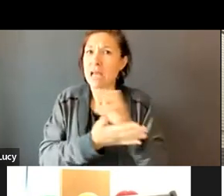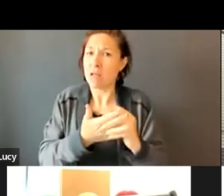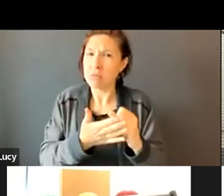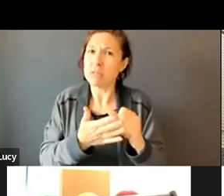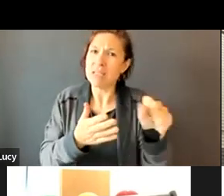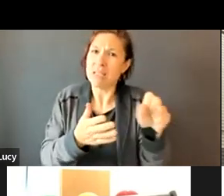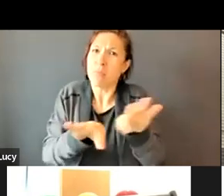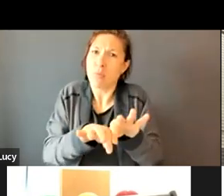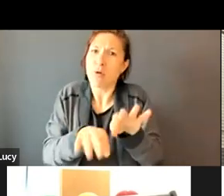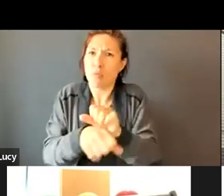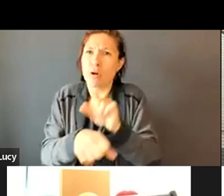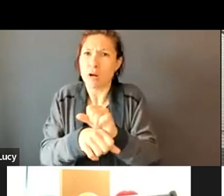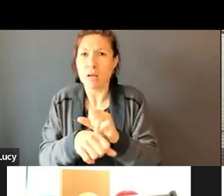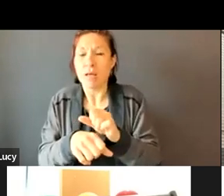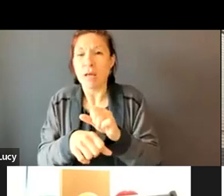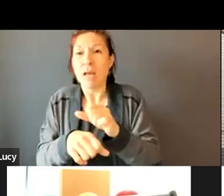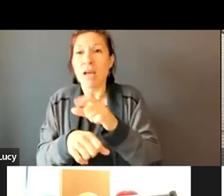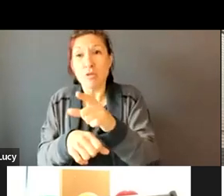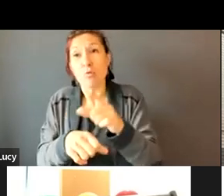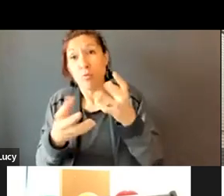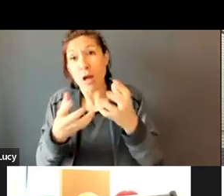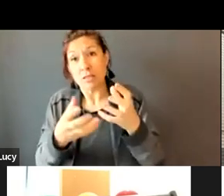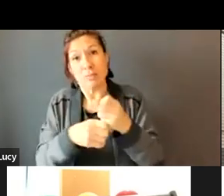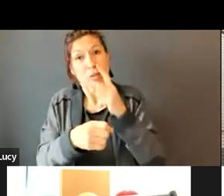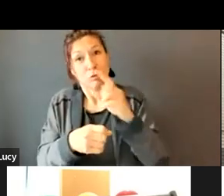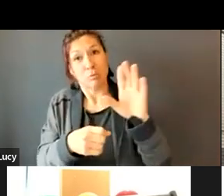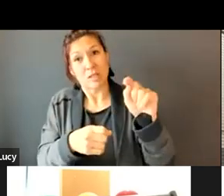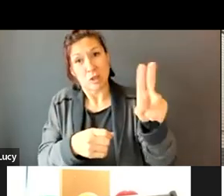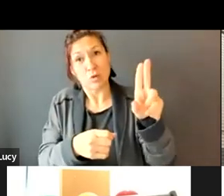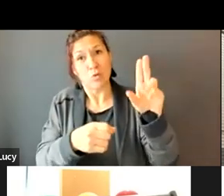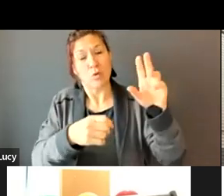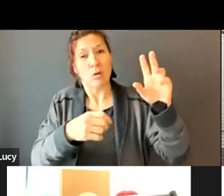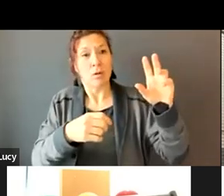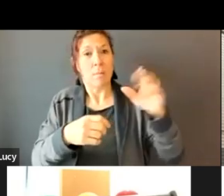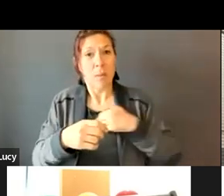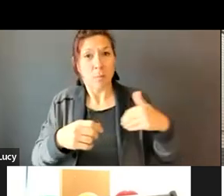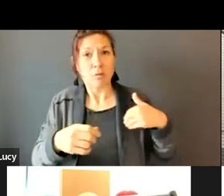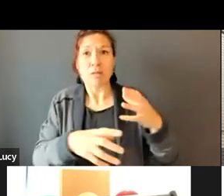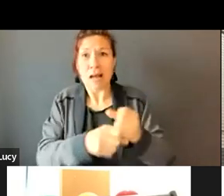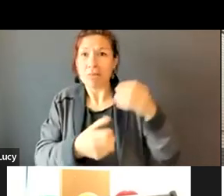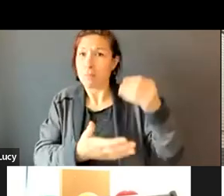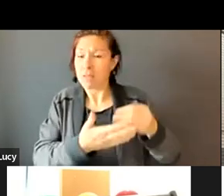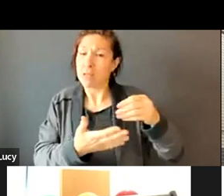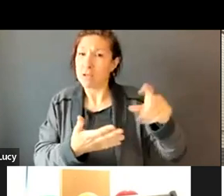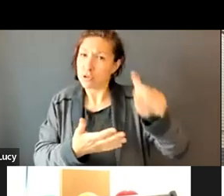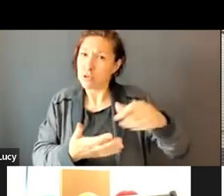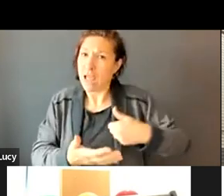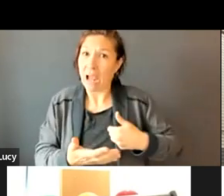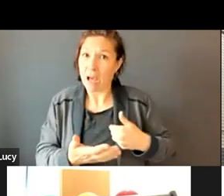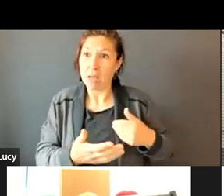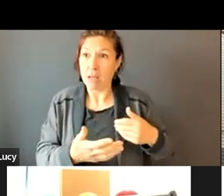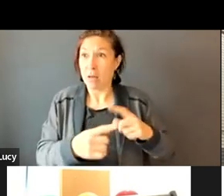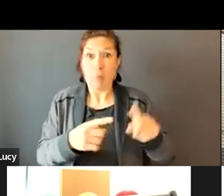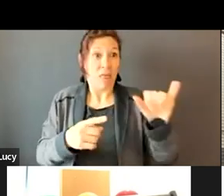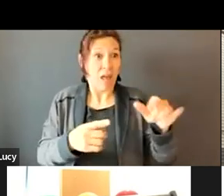for us to bring labor contracts up to date but for me I think with all of those facts it's sort of